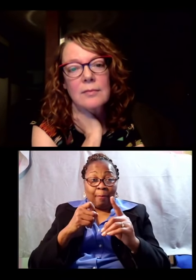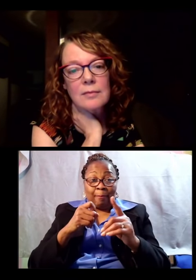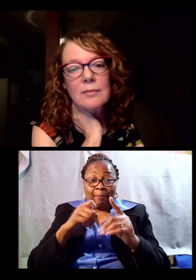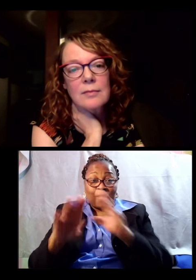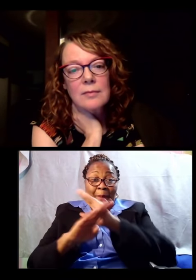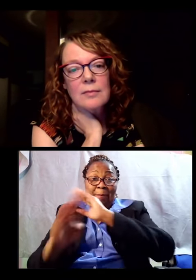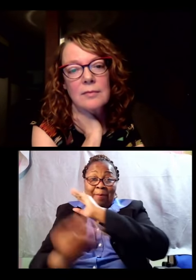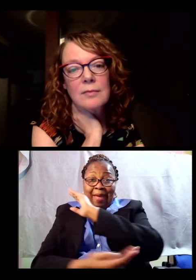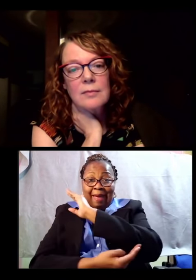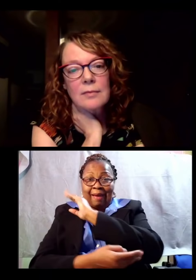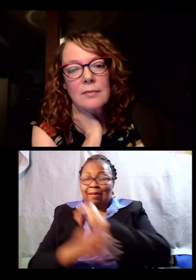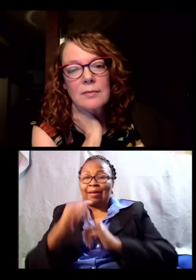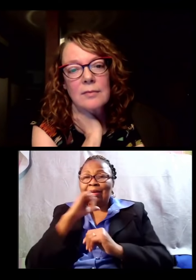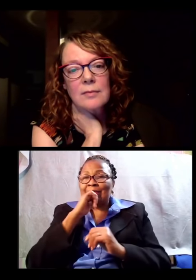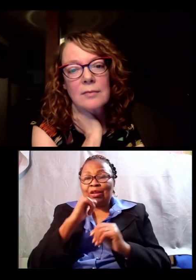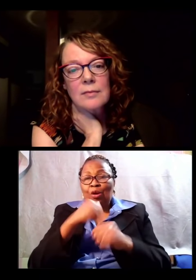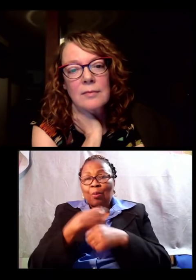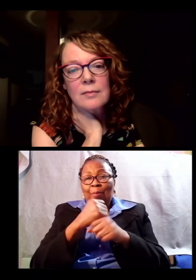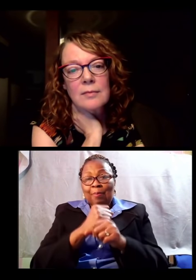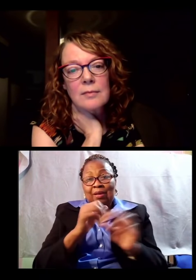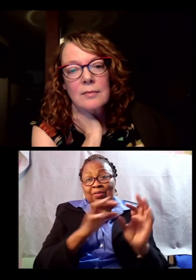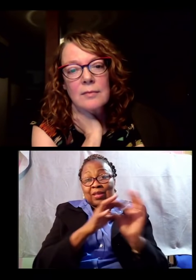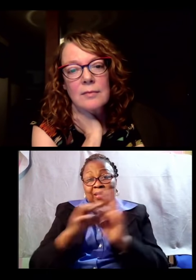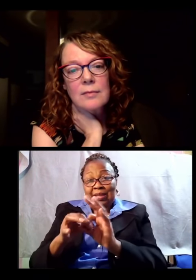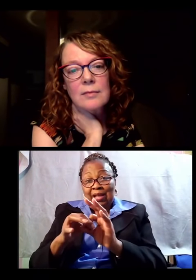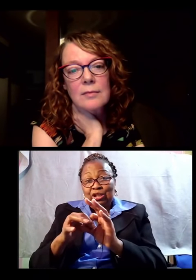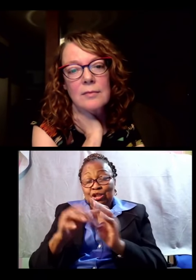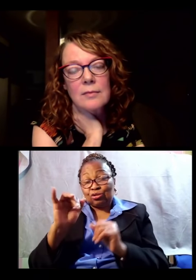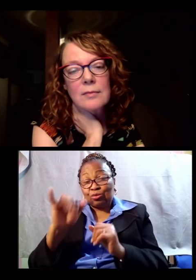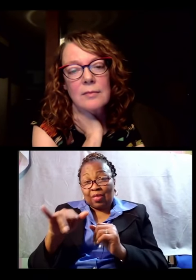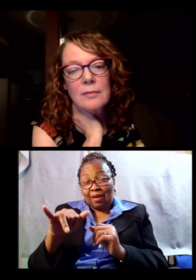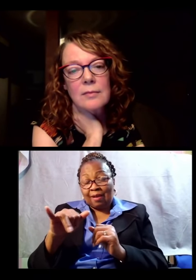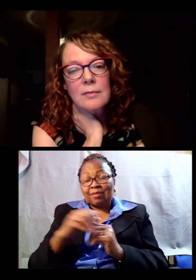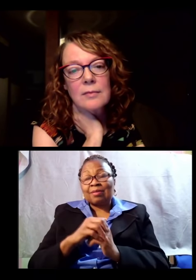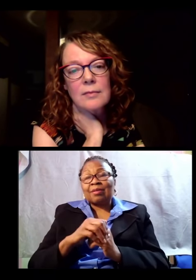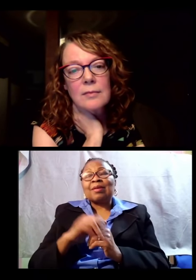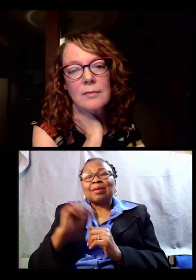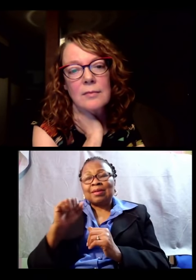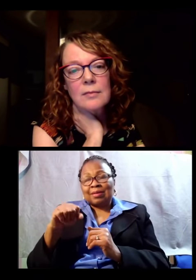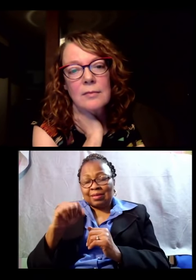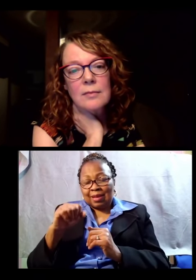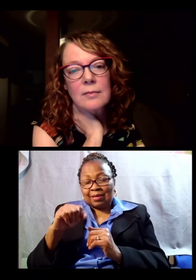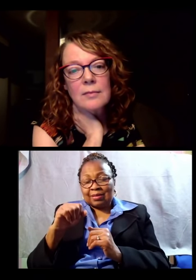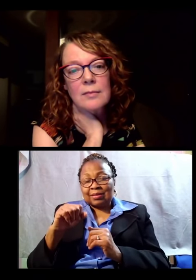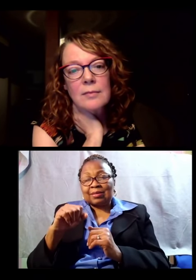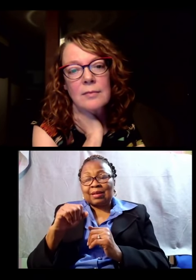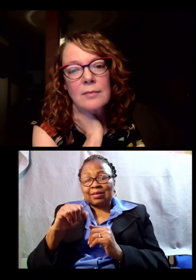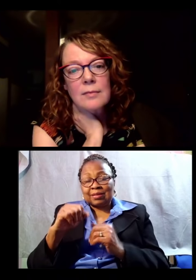They don't make the connection back. Yes, very, very close to